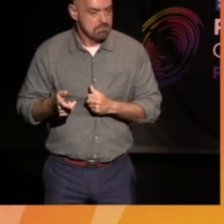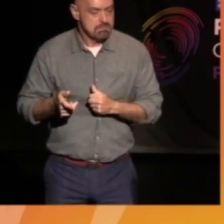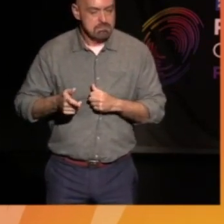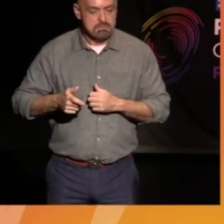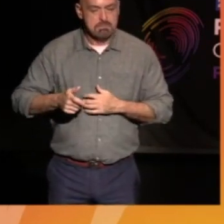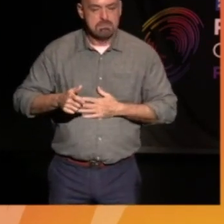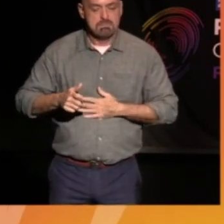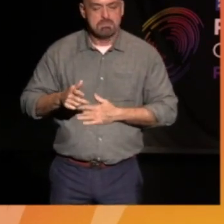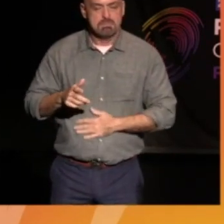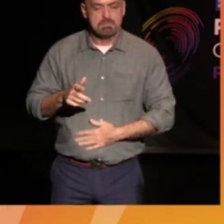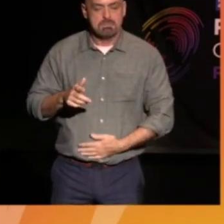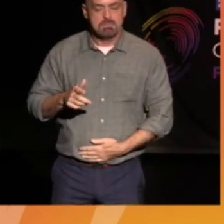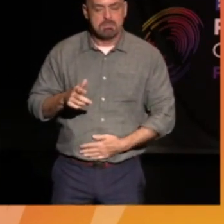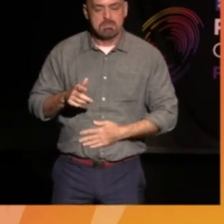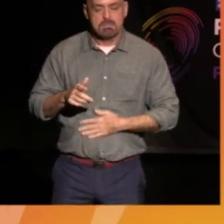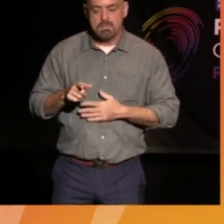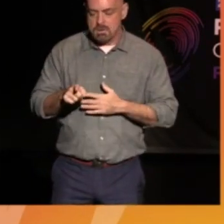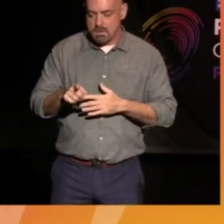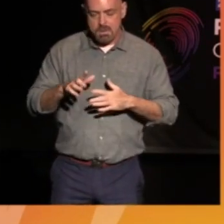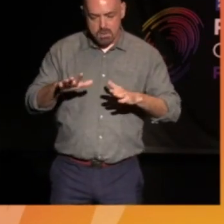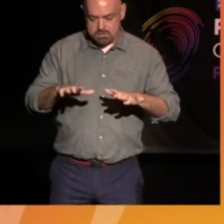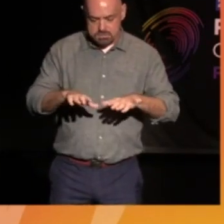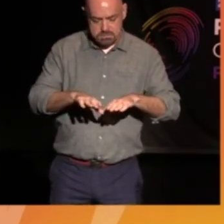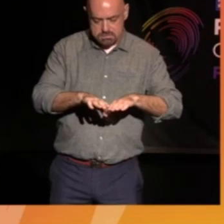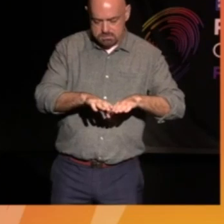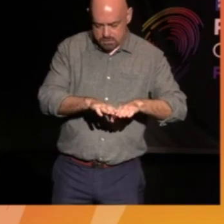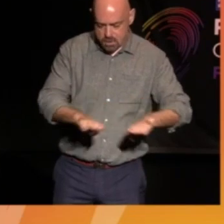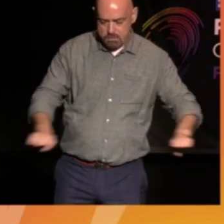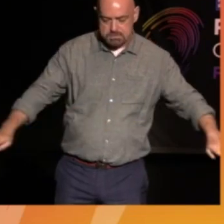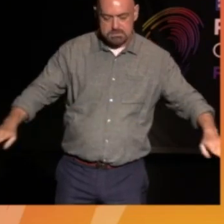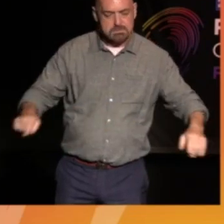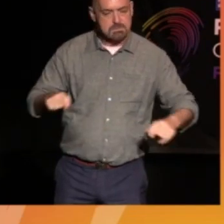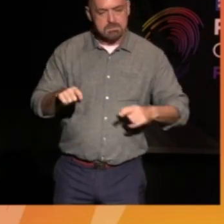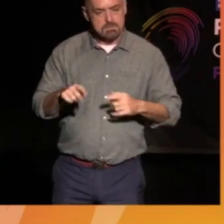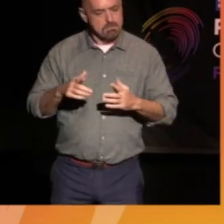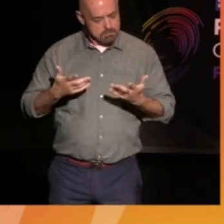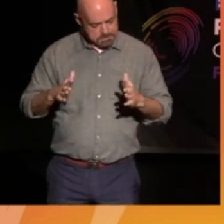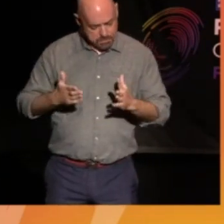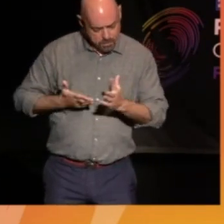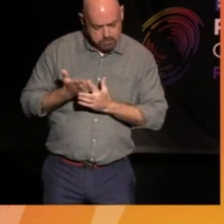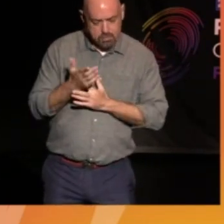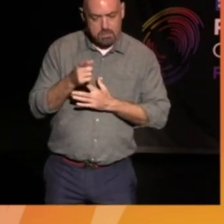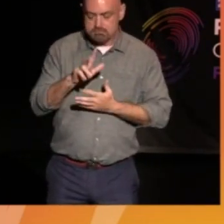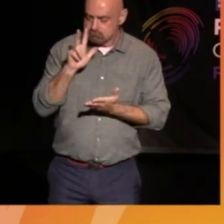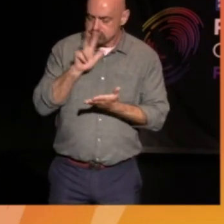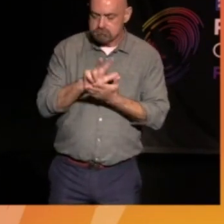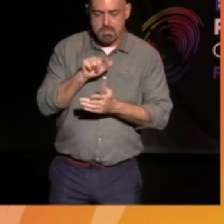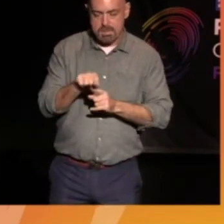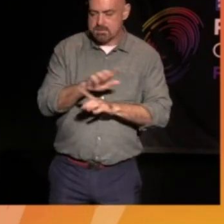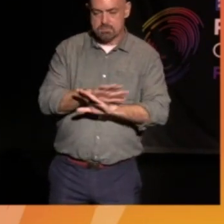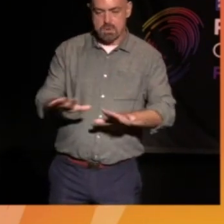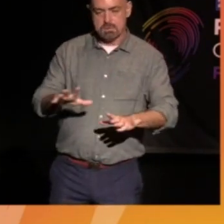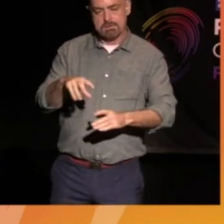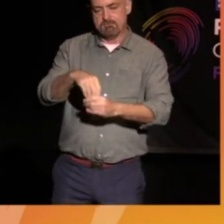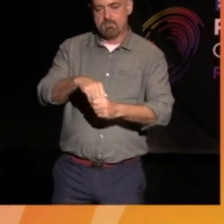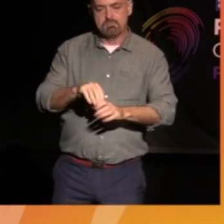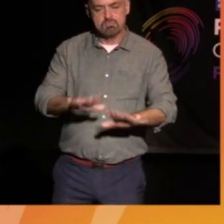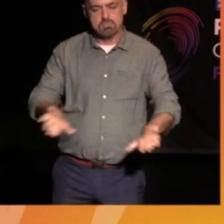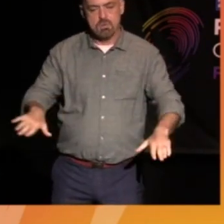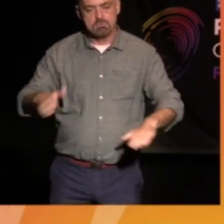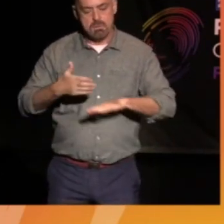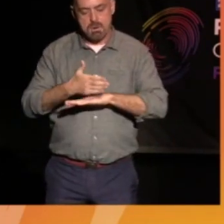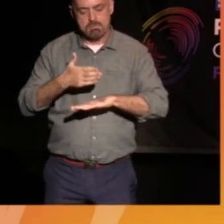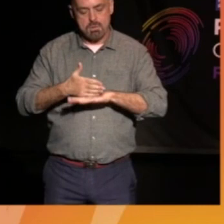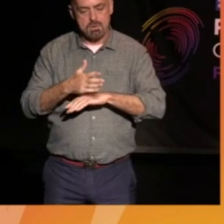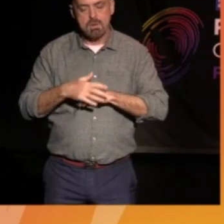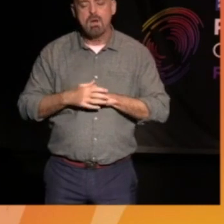mechanism, and those carpets have gone through it. They are guaranteed that they are free of child labor. Right. And so there's